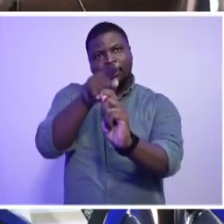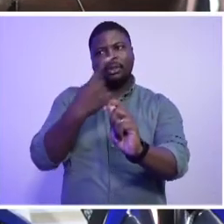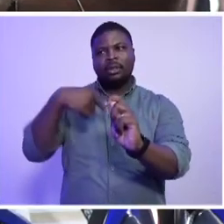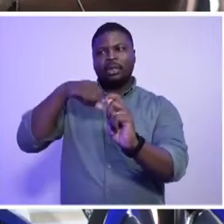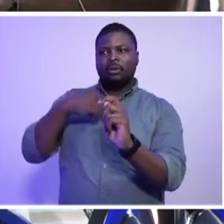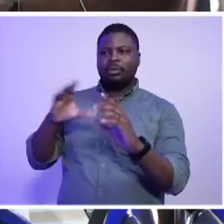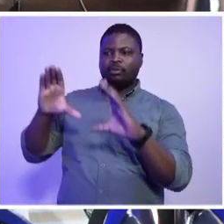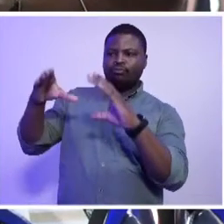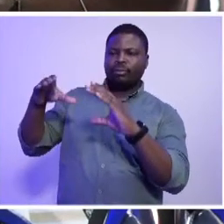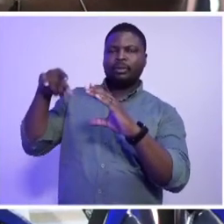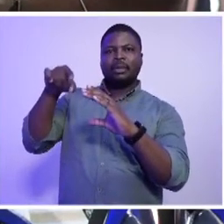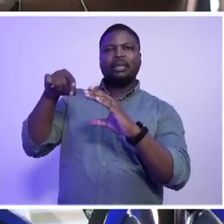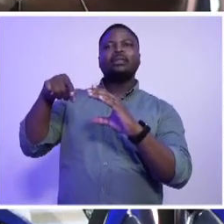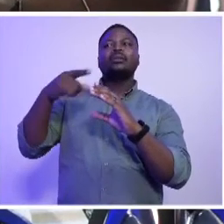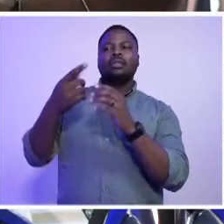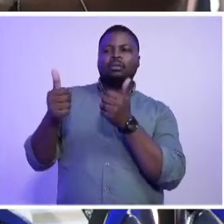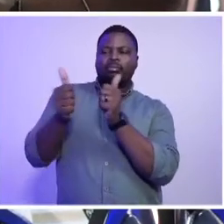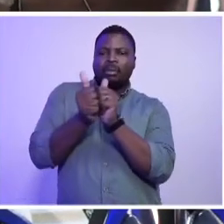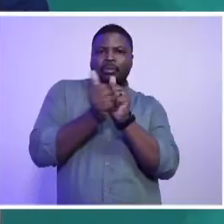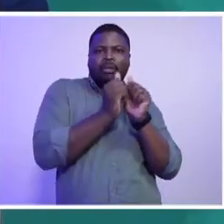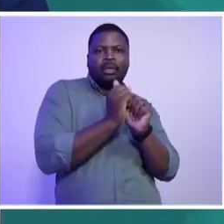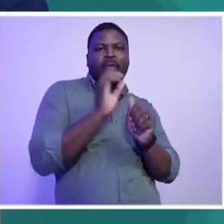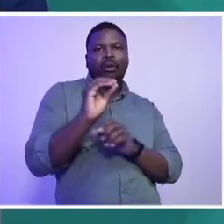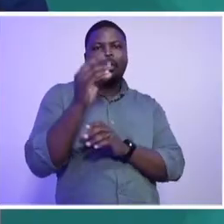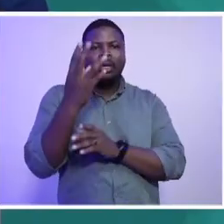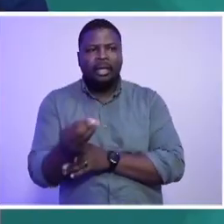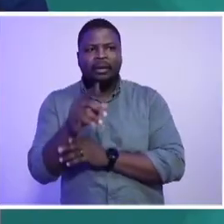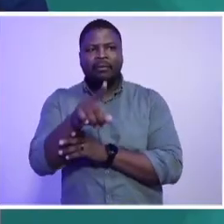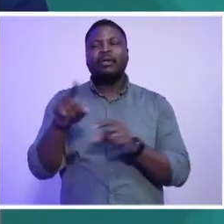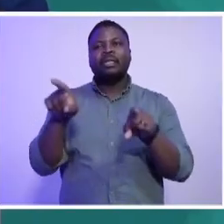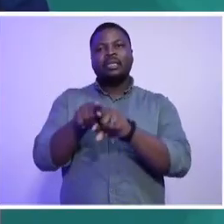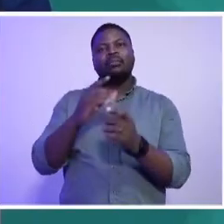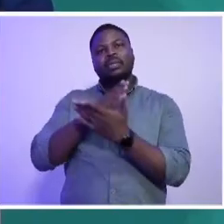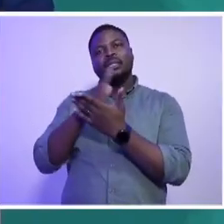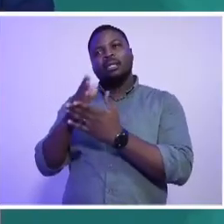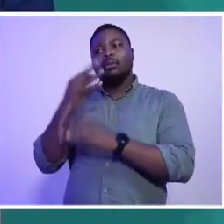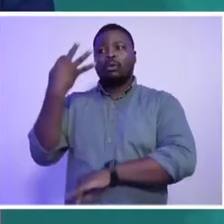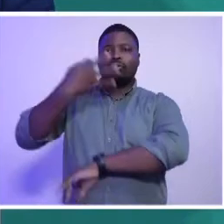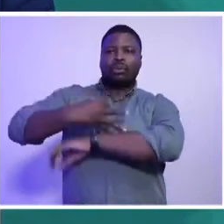partners that are still with us and those that have been with us over the last 3 days,